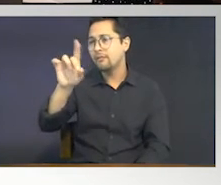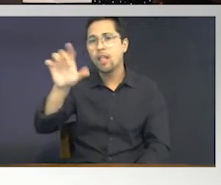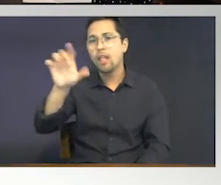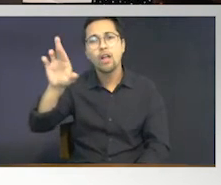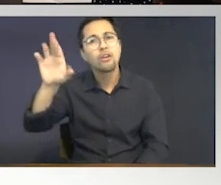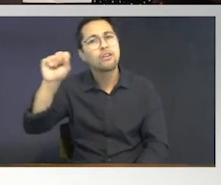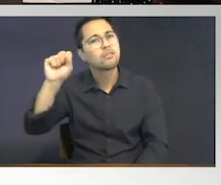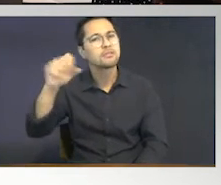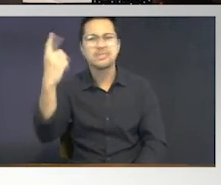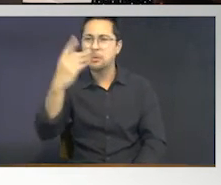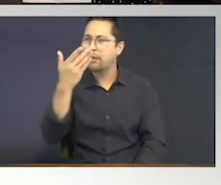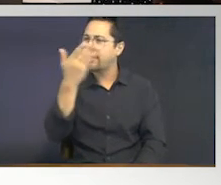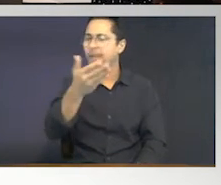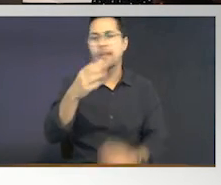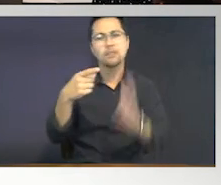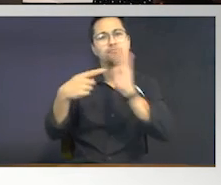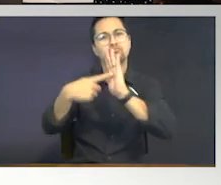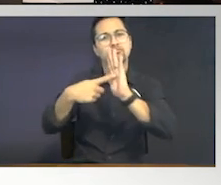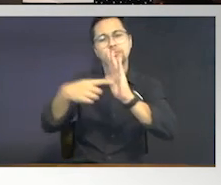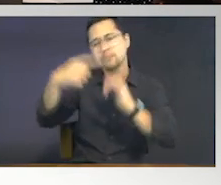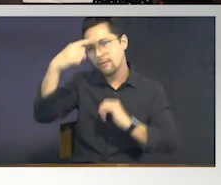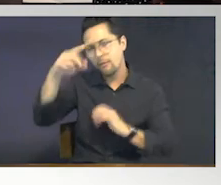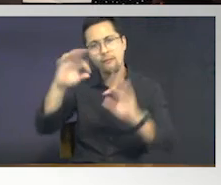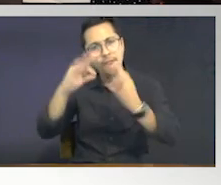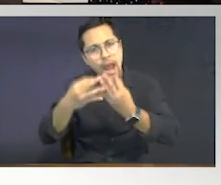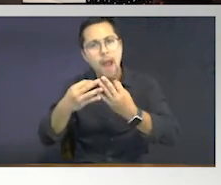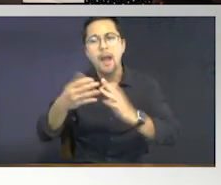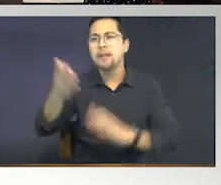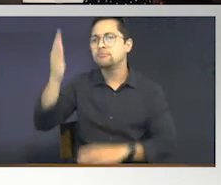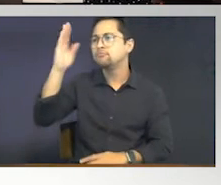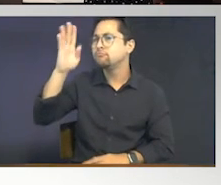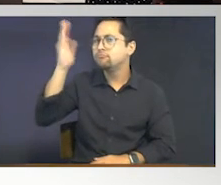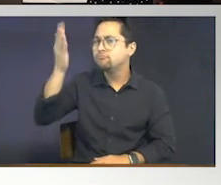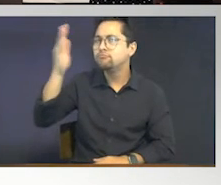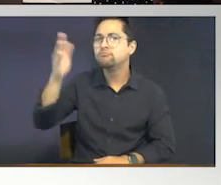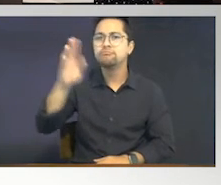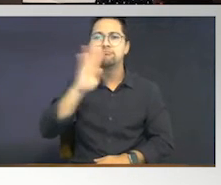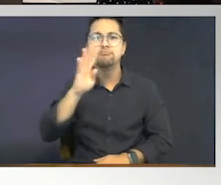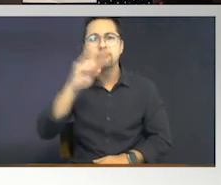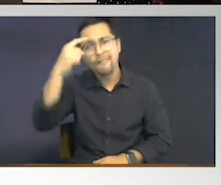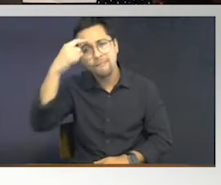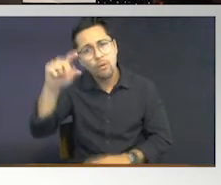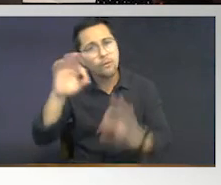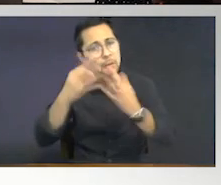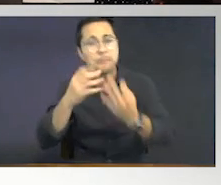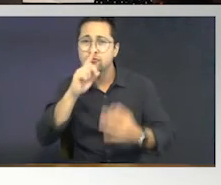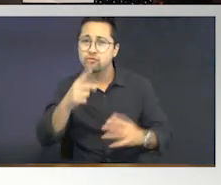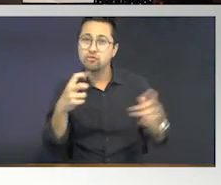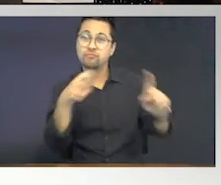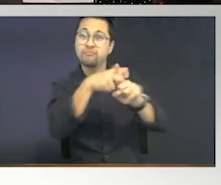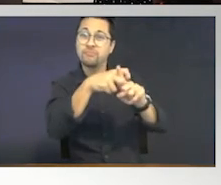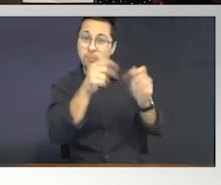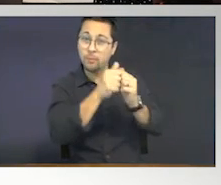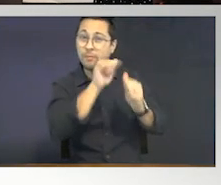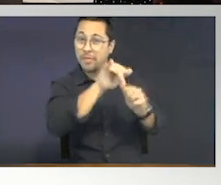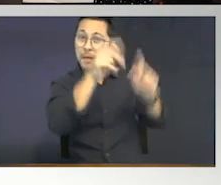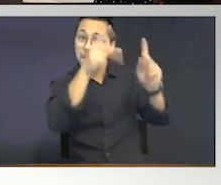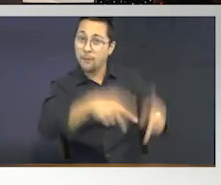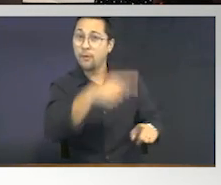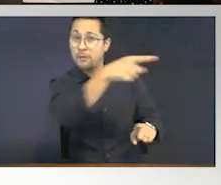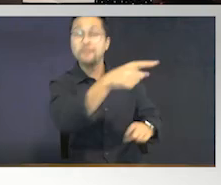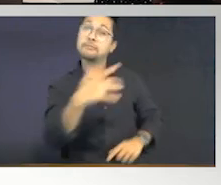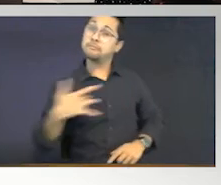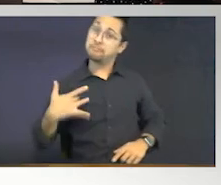that's representing families and speaking on behalf of families. So make sure you connect with that person, because usually they're the person